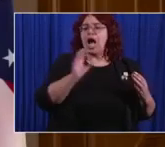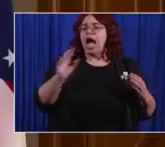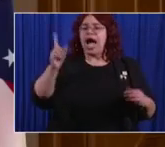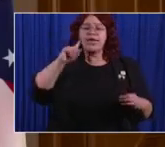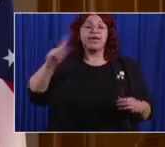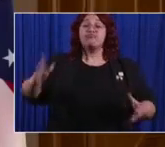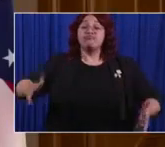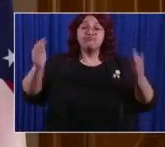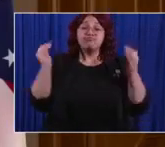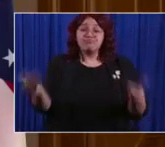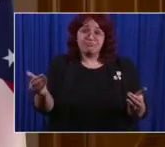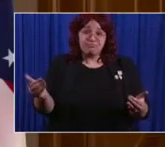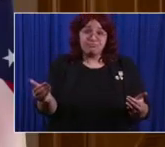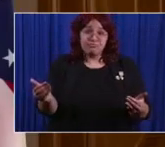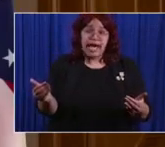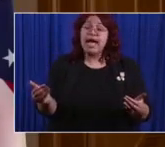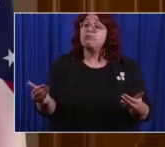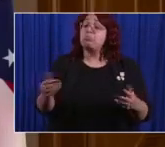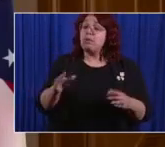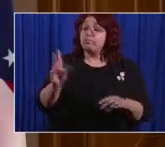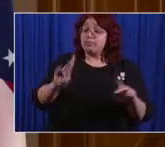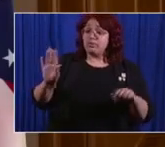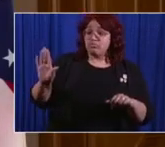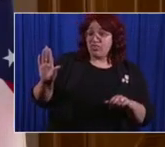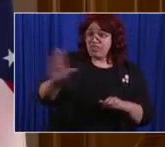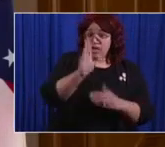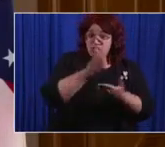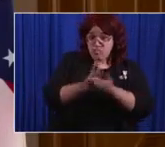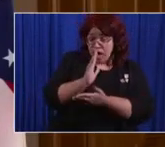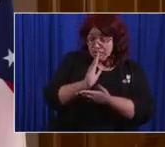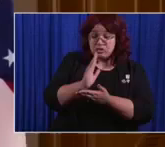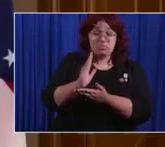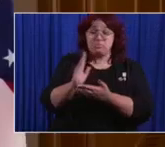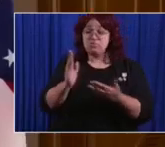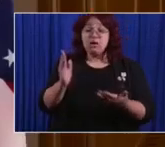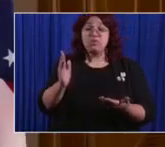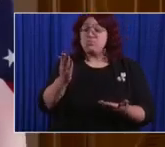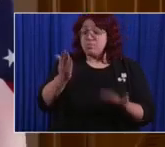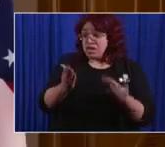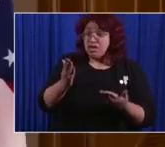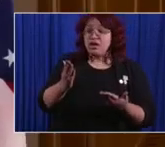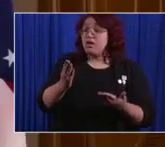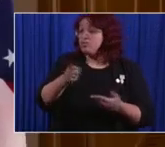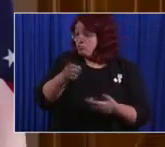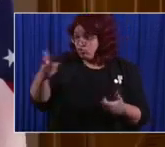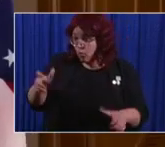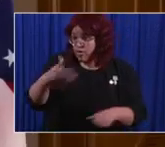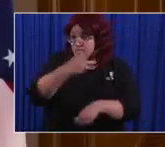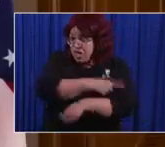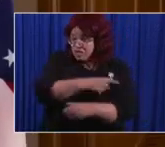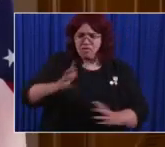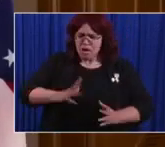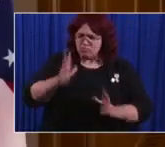vaccinated. But we also know that our future and our immediate future depends on how many people get vaccinated.